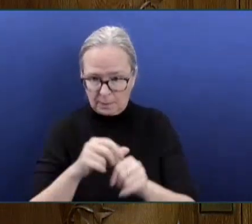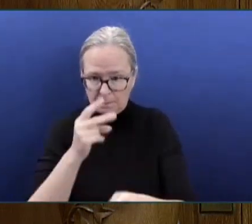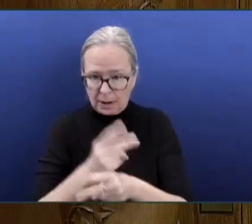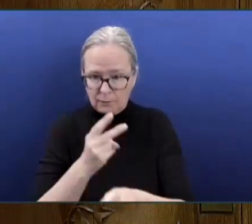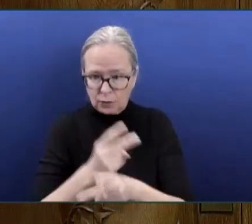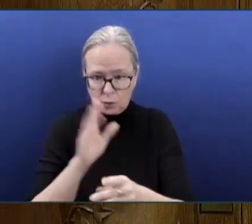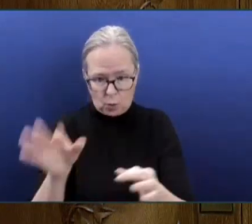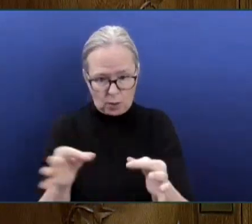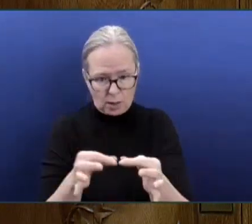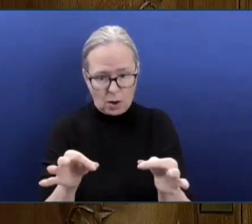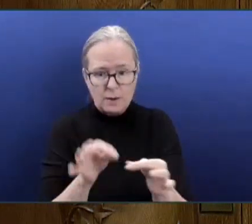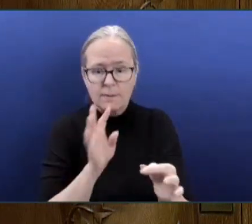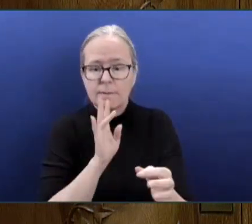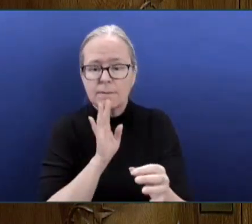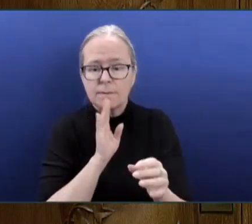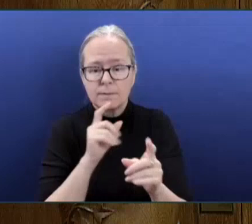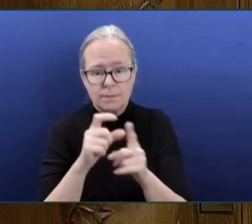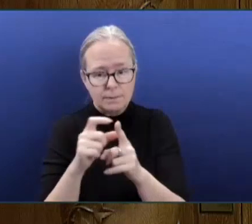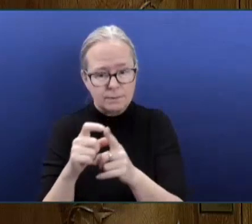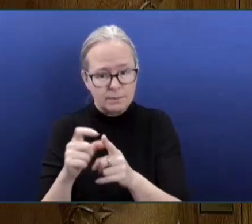Premier.